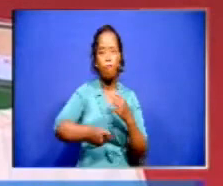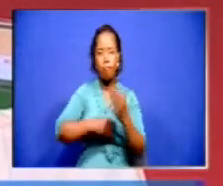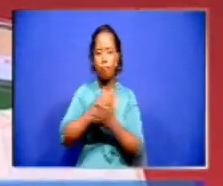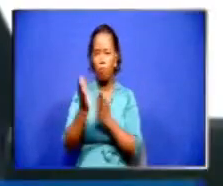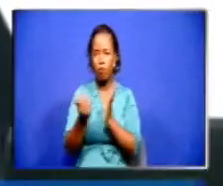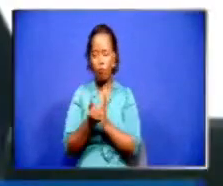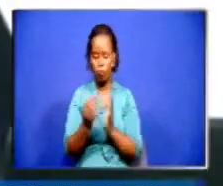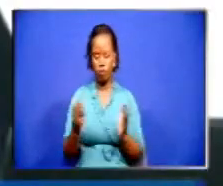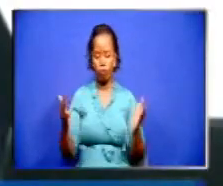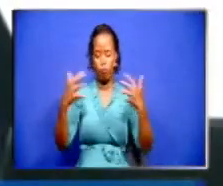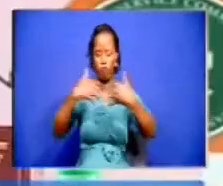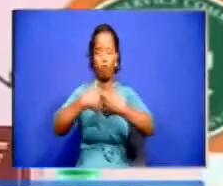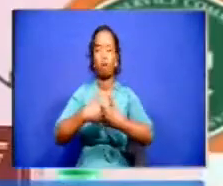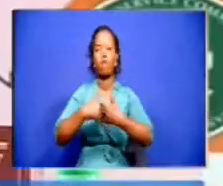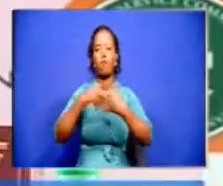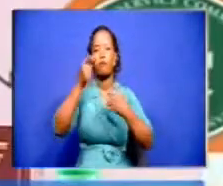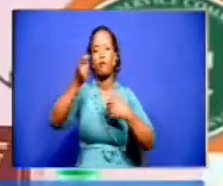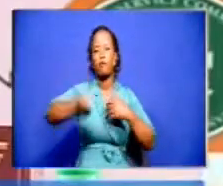composite judgments?